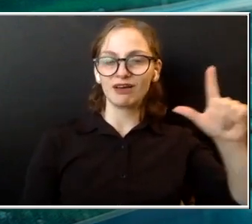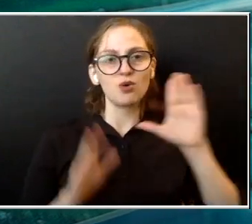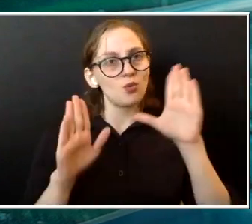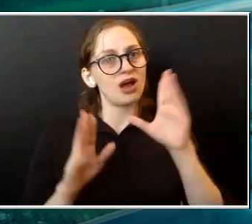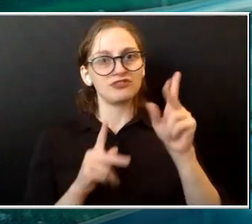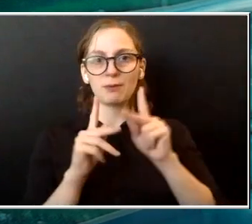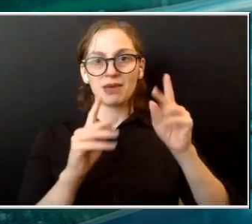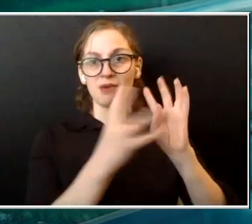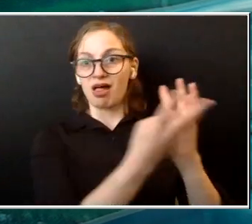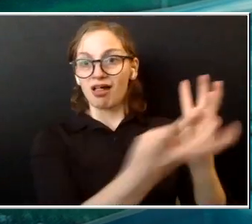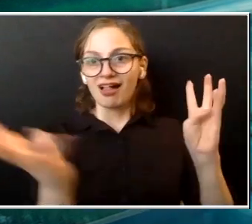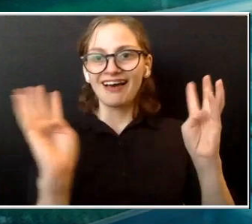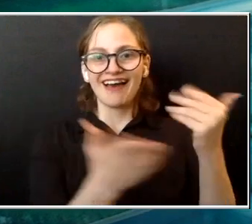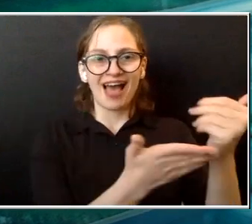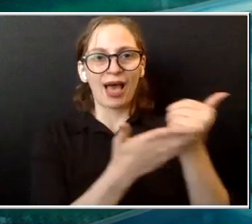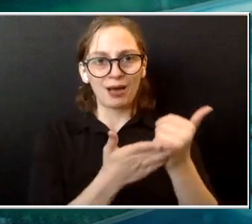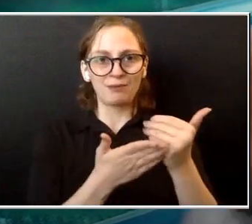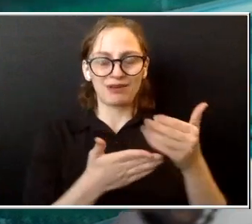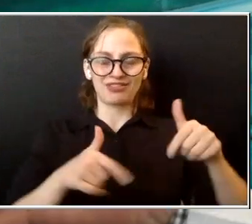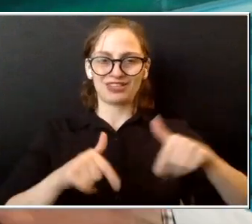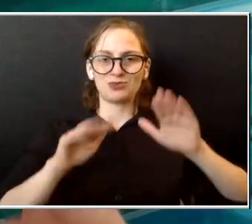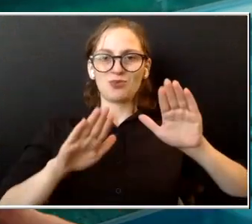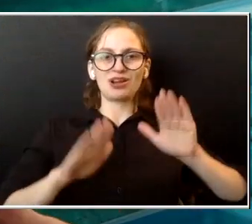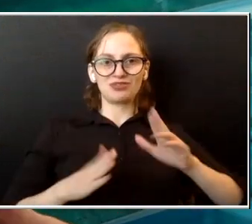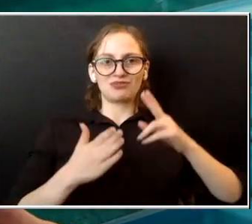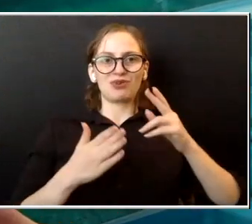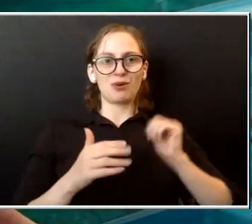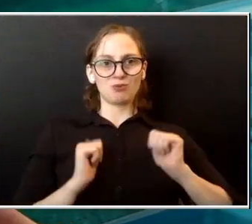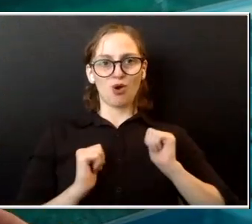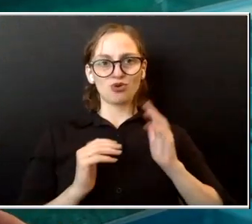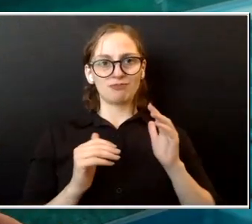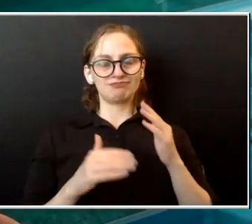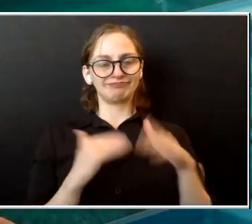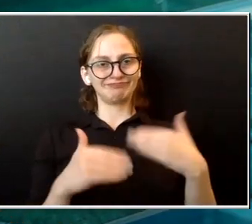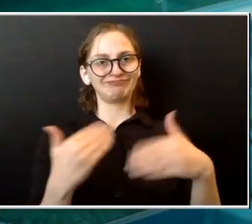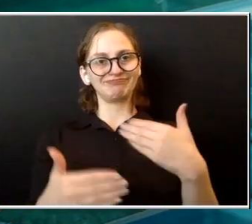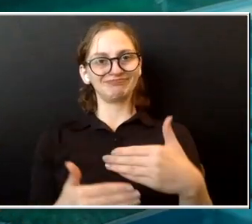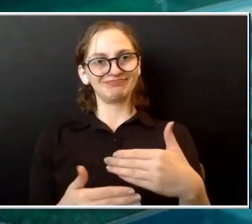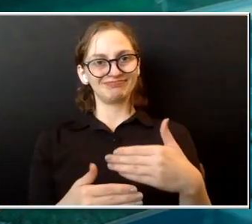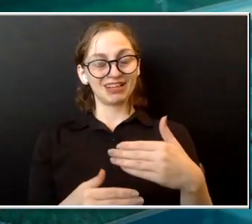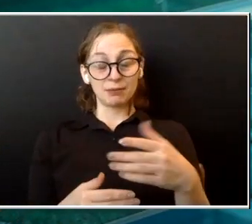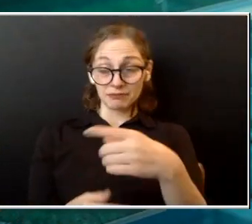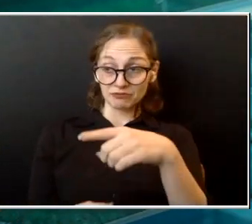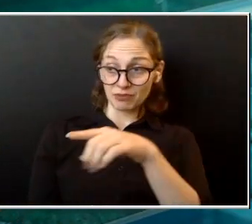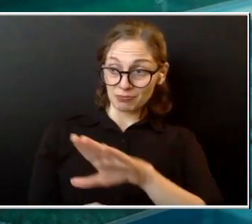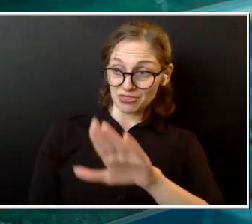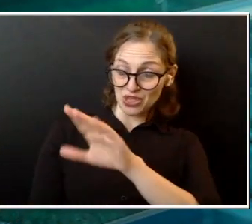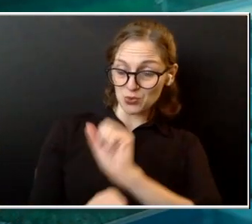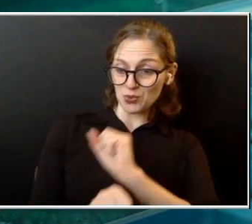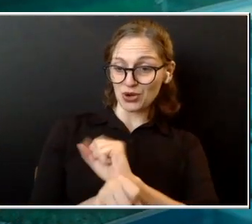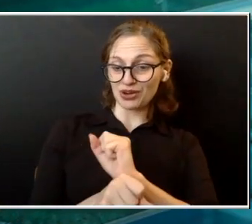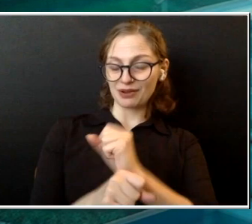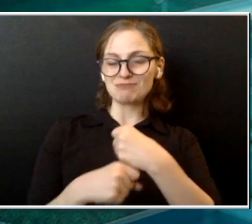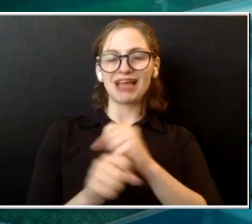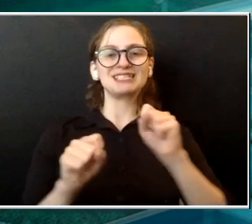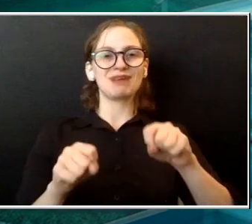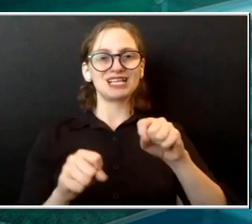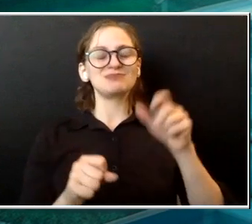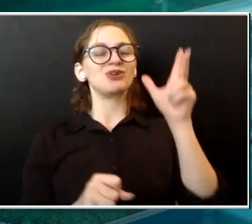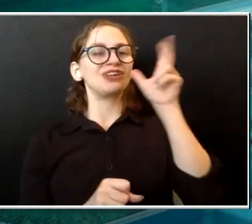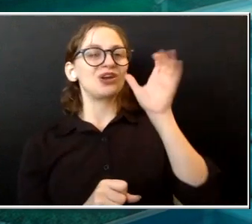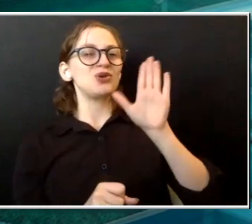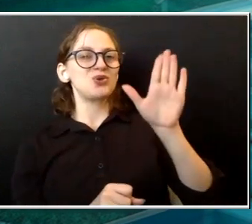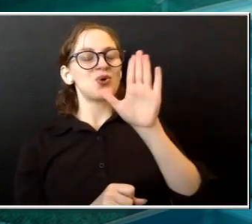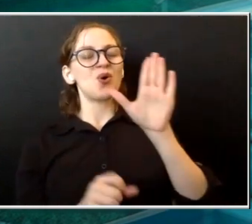this. And it's because of what they do, we can hear the story about what you've done. And what you've done, that's the best.